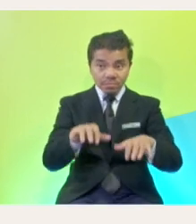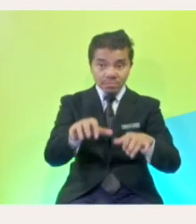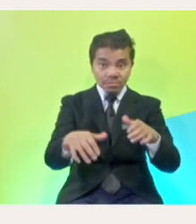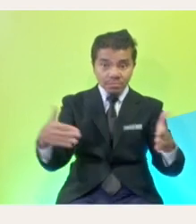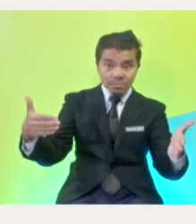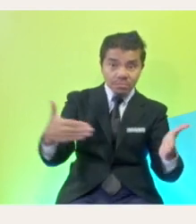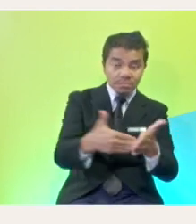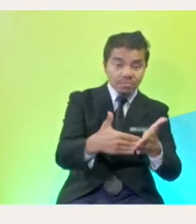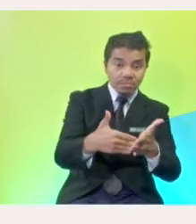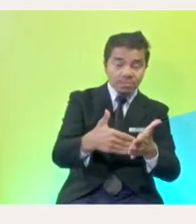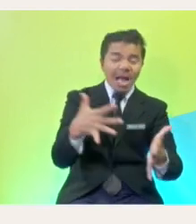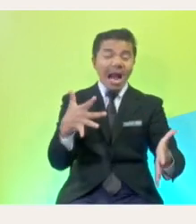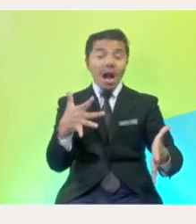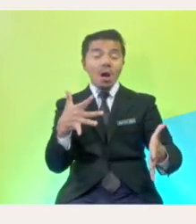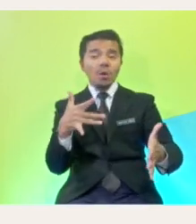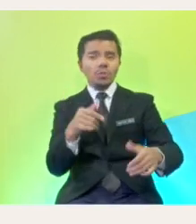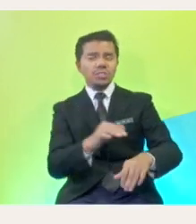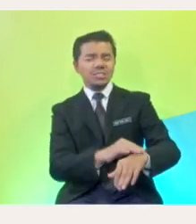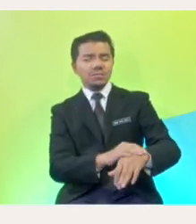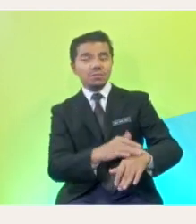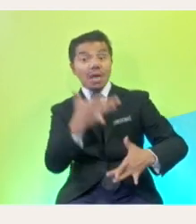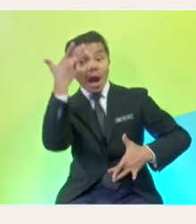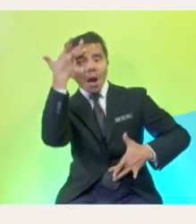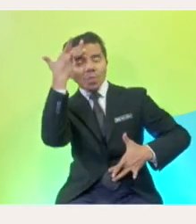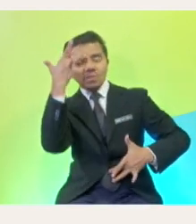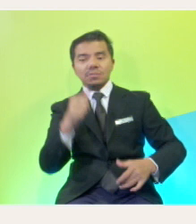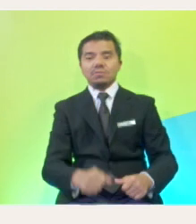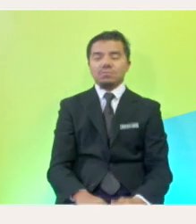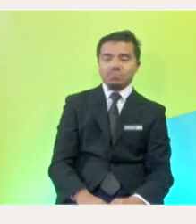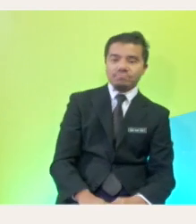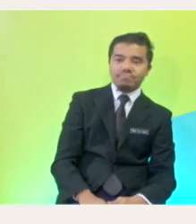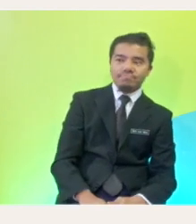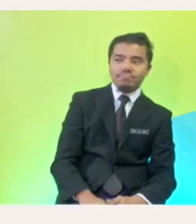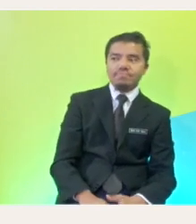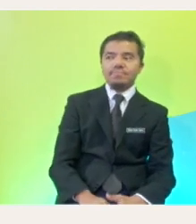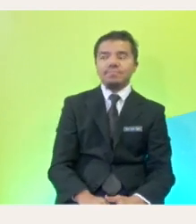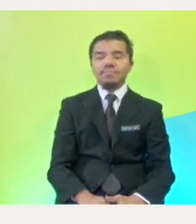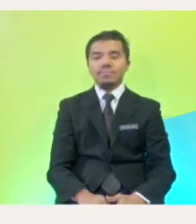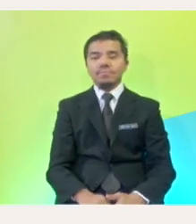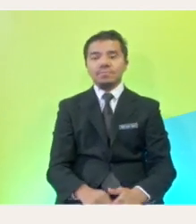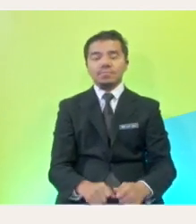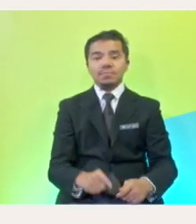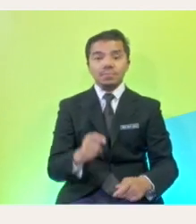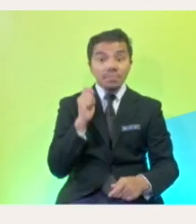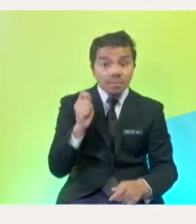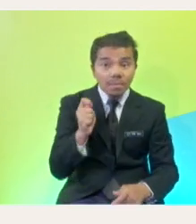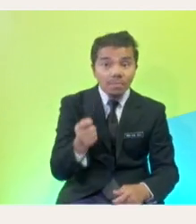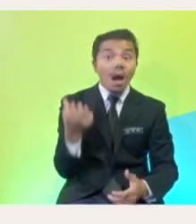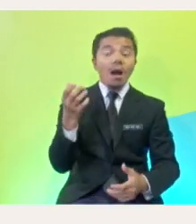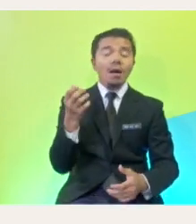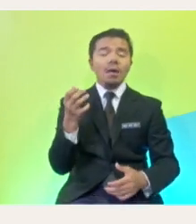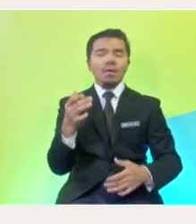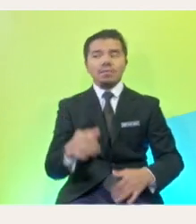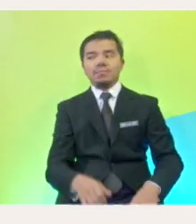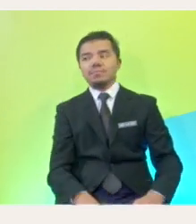what you will do? Ouch! Ouch! That's we call reflex actions. Okay, on the spot you will reflect of it. Okay, and the next